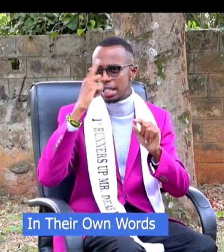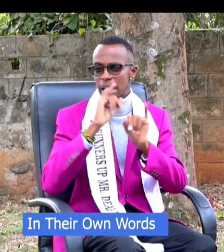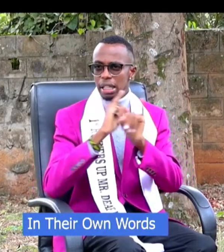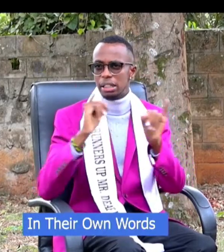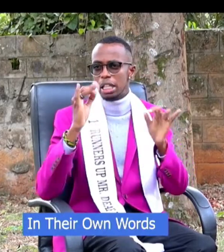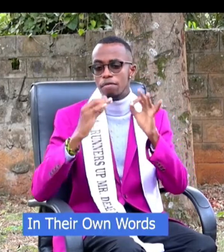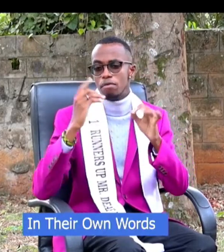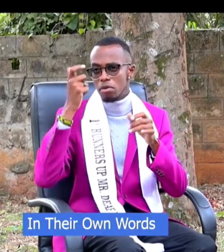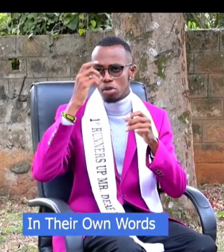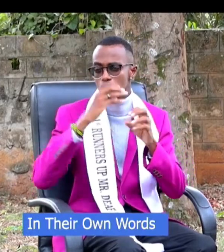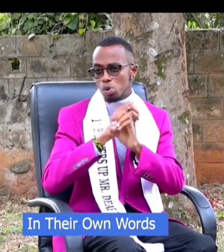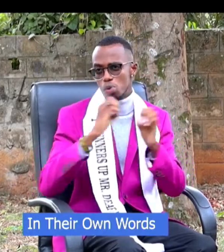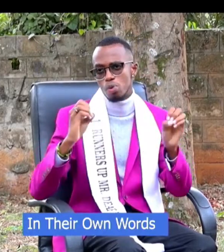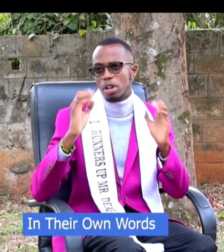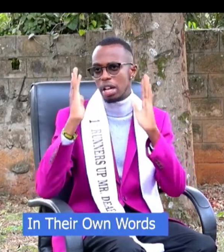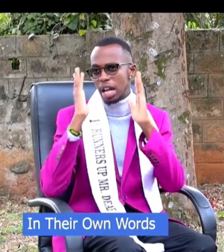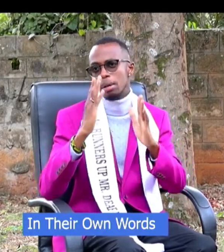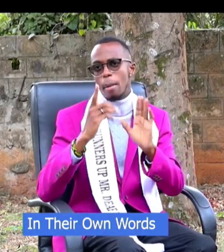So